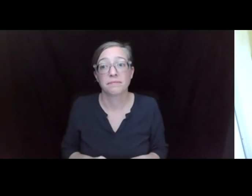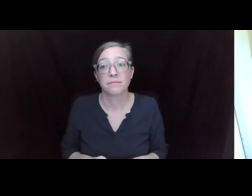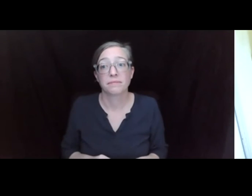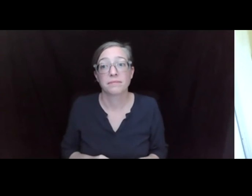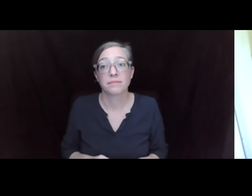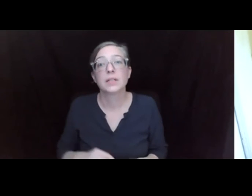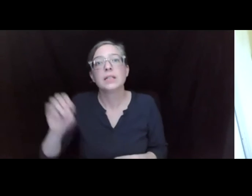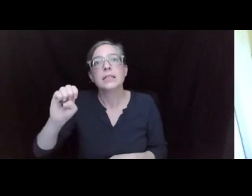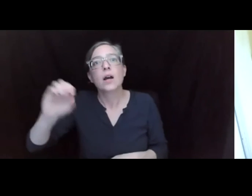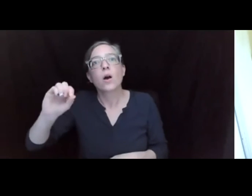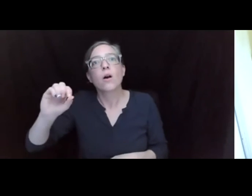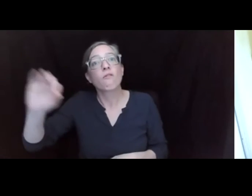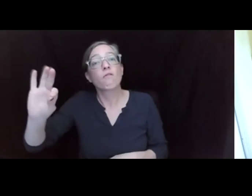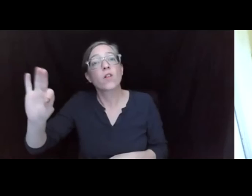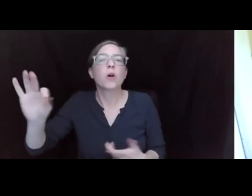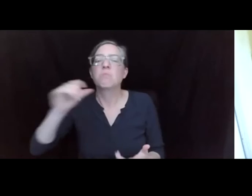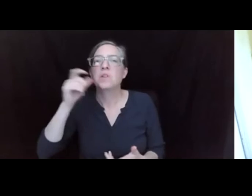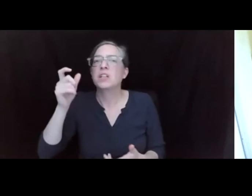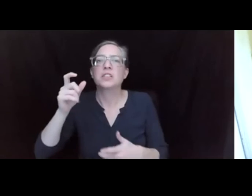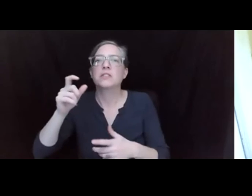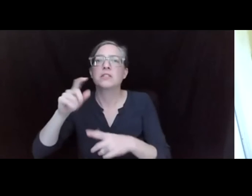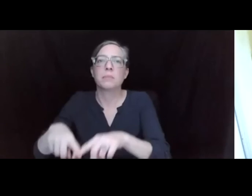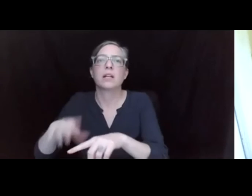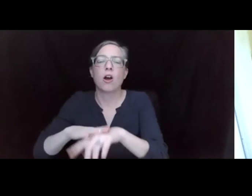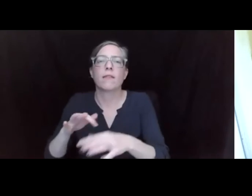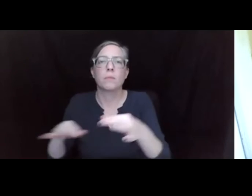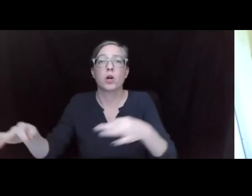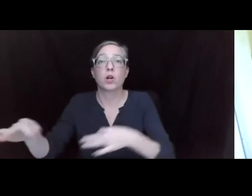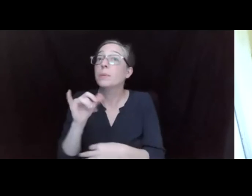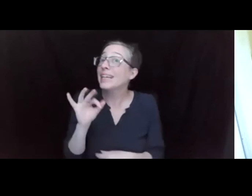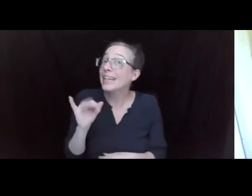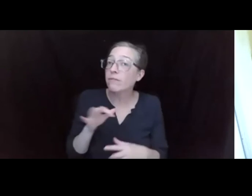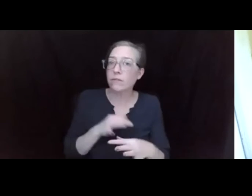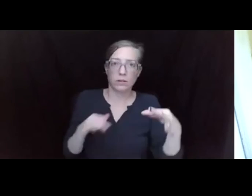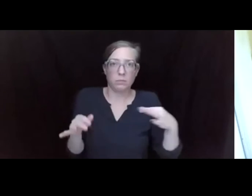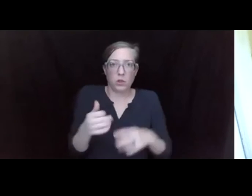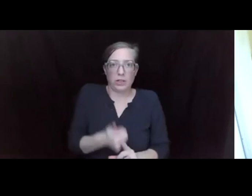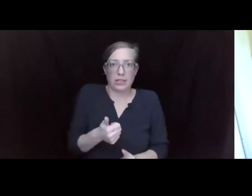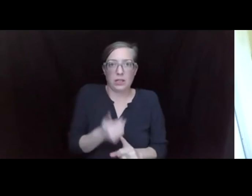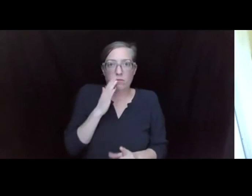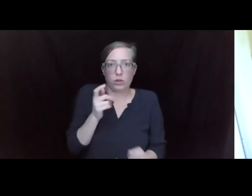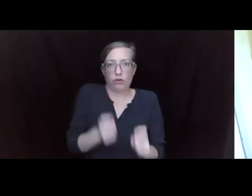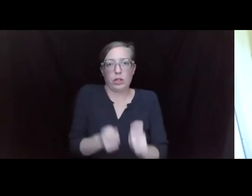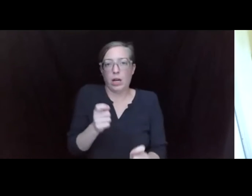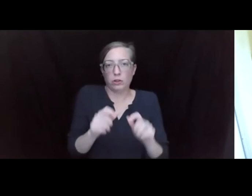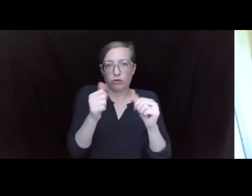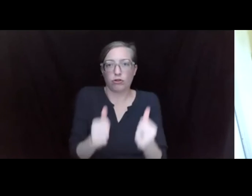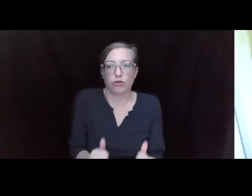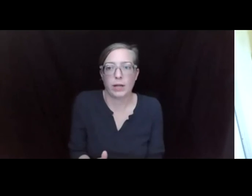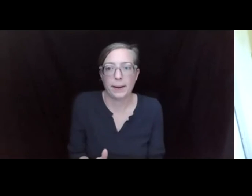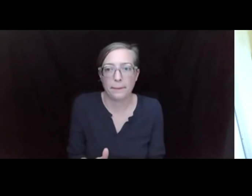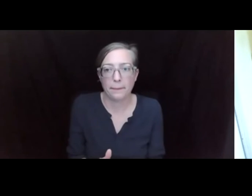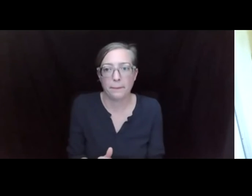that doesn't depend on the particle. So yes, if the particle is gonna be shifting shape when it's in the high shear area,